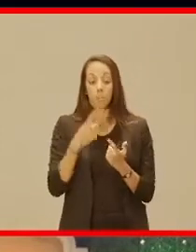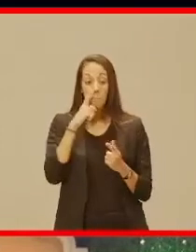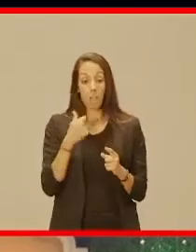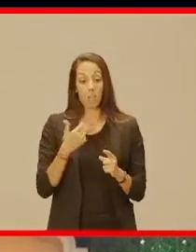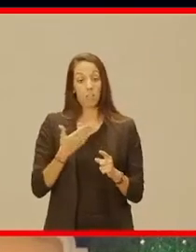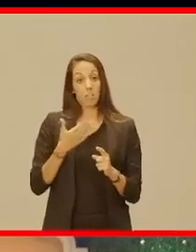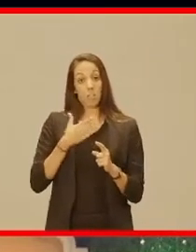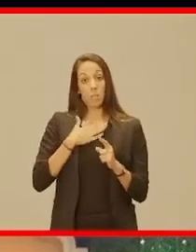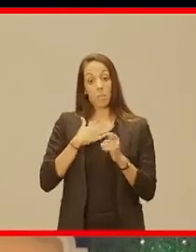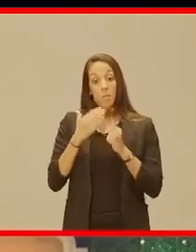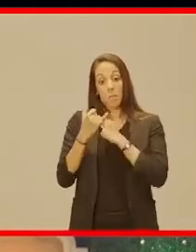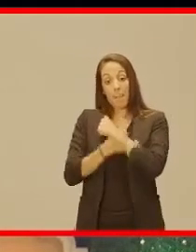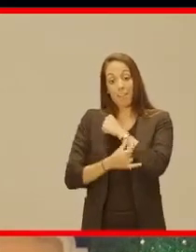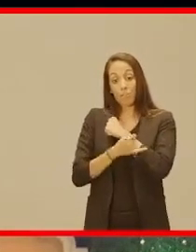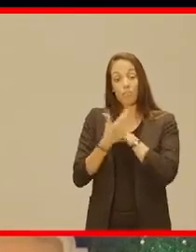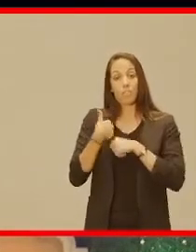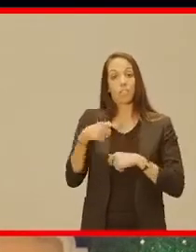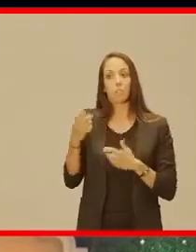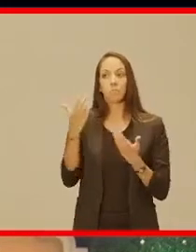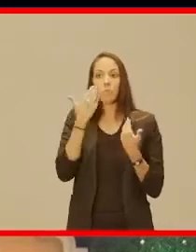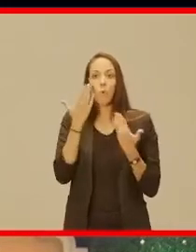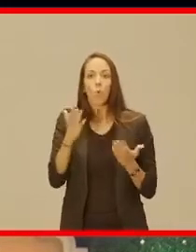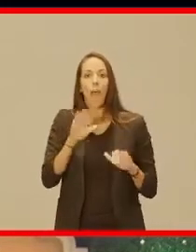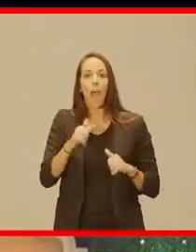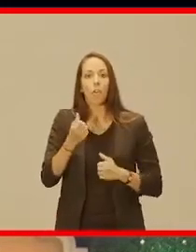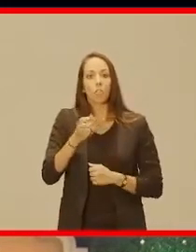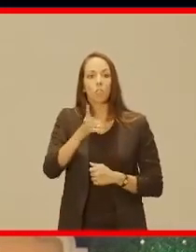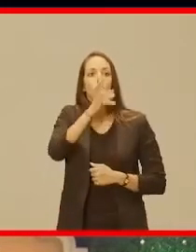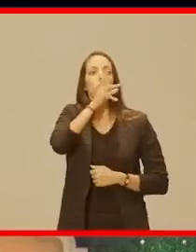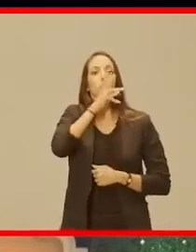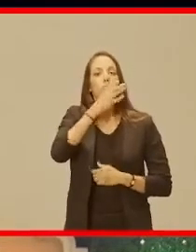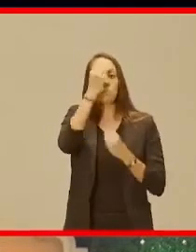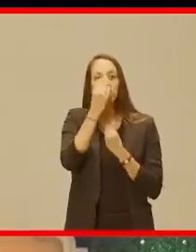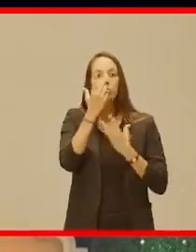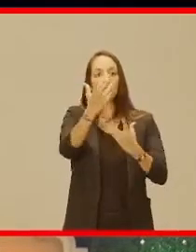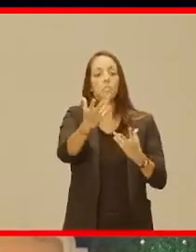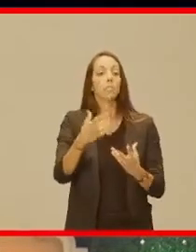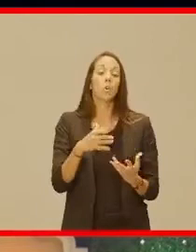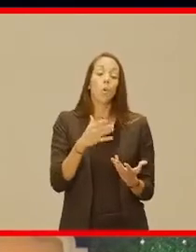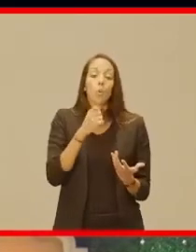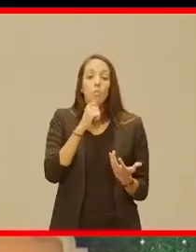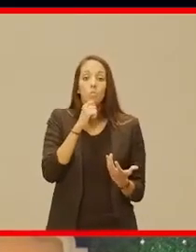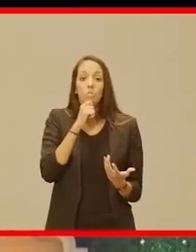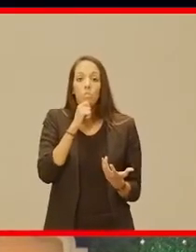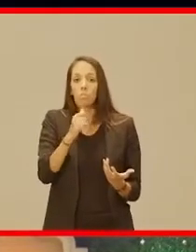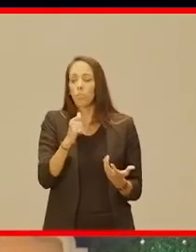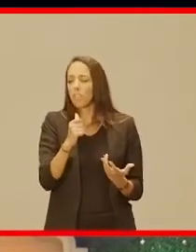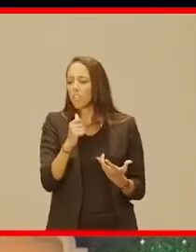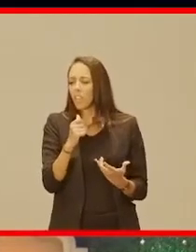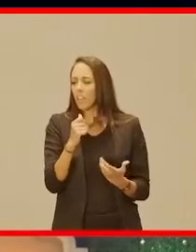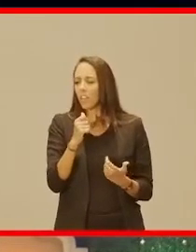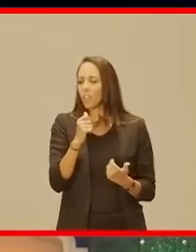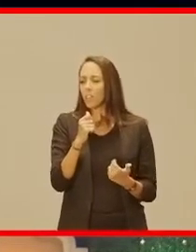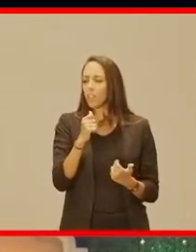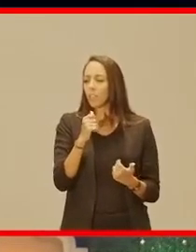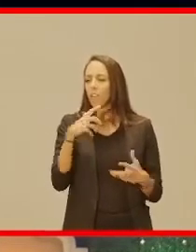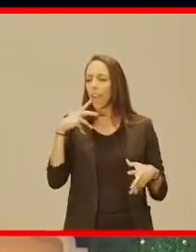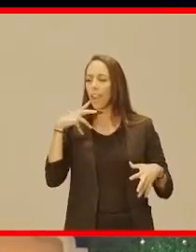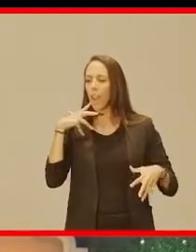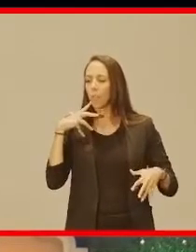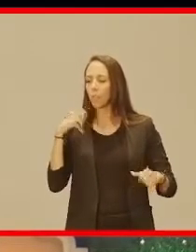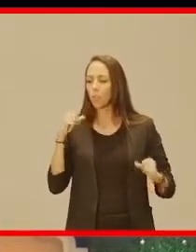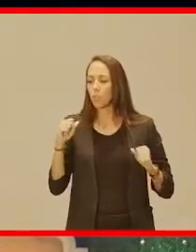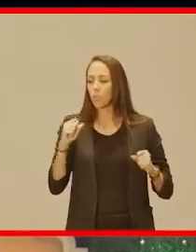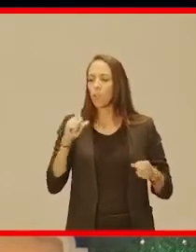like we're voiced, we tend to get loud. And it's not loud in a way to be derogatory, but it's more of the passion of it all. Right. And sometimes that could